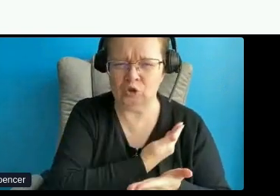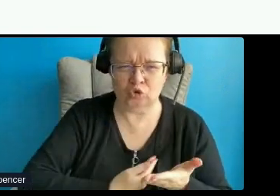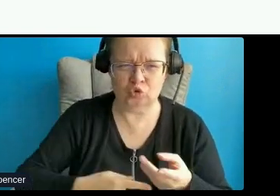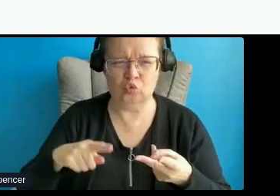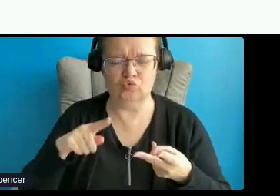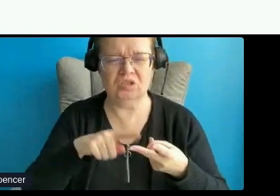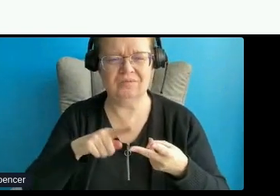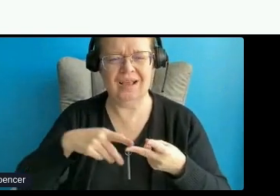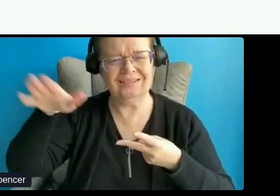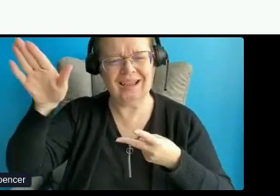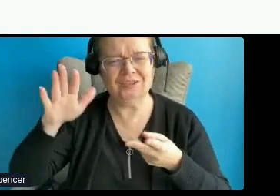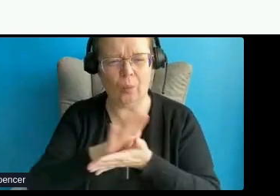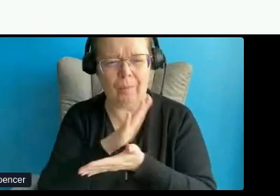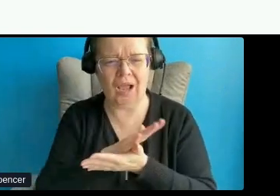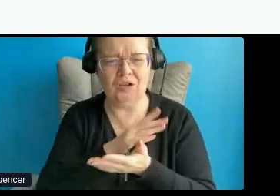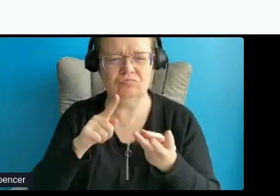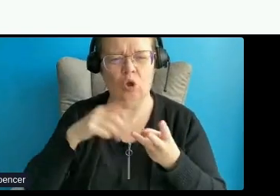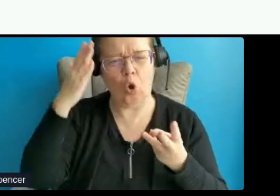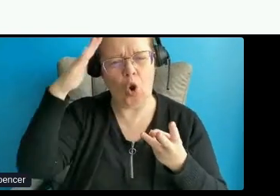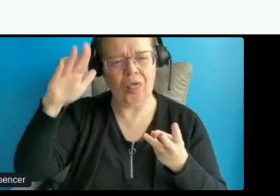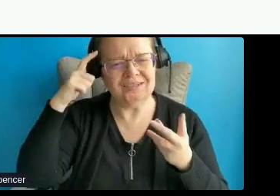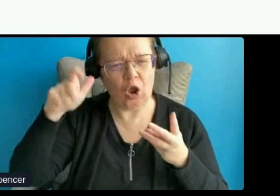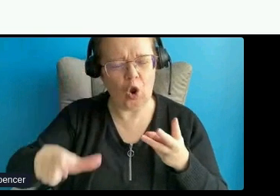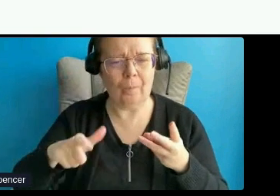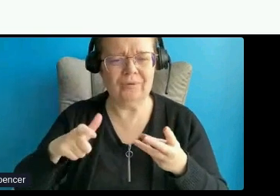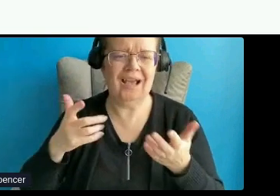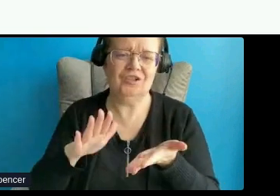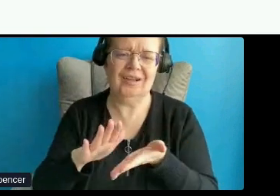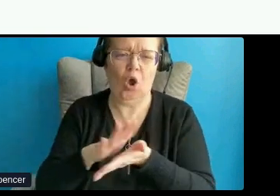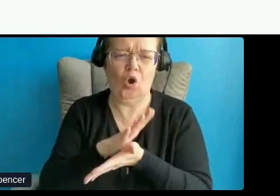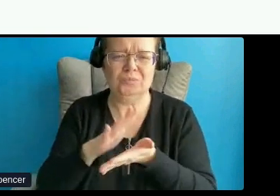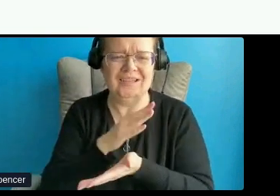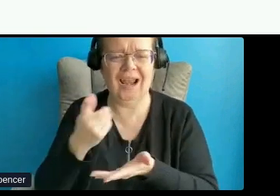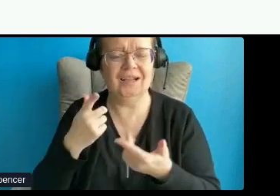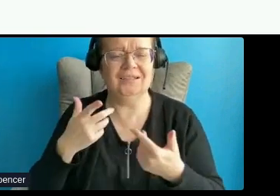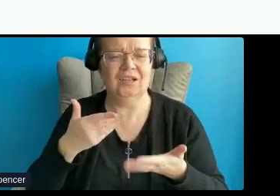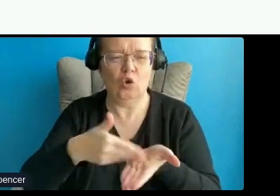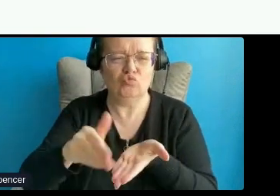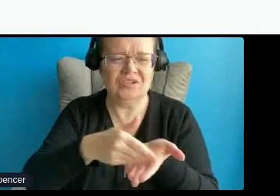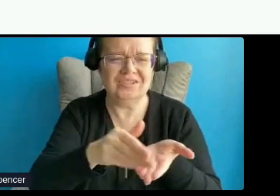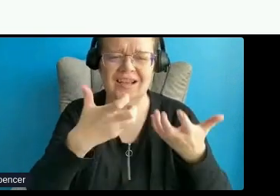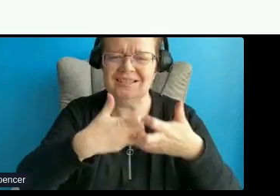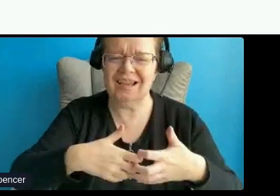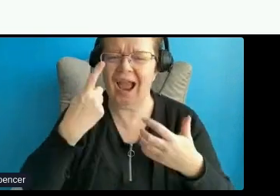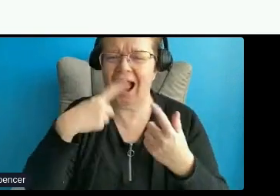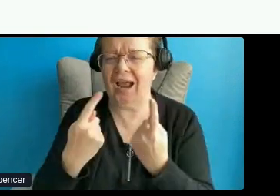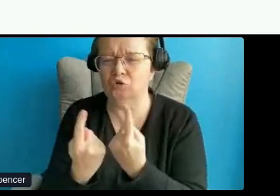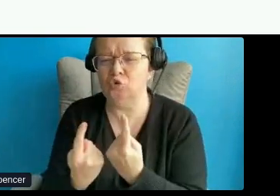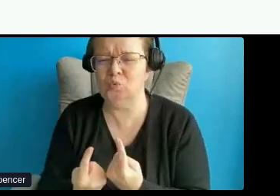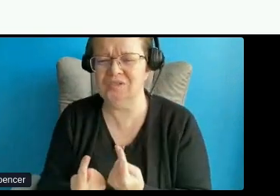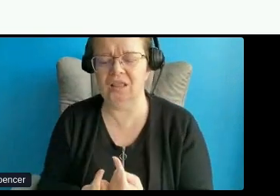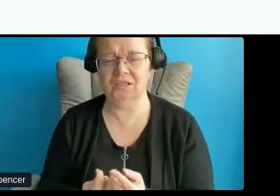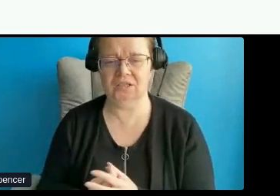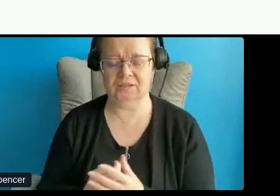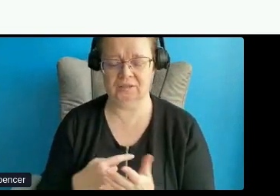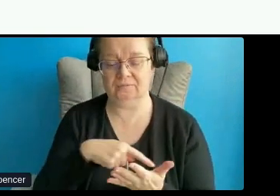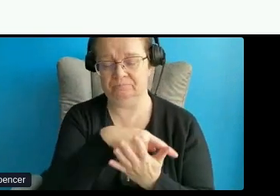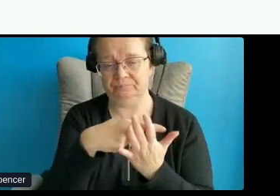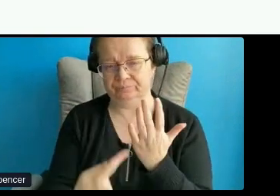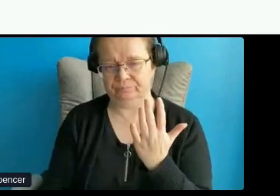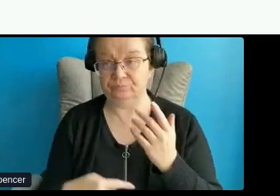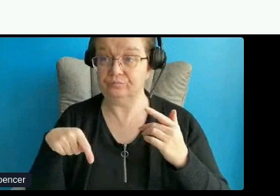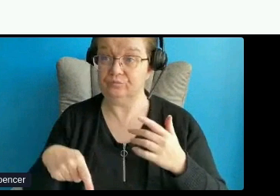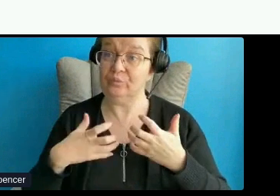out and leisure, holiday accommodation, hospitality, retail, technology, and utilities. This being TechShare